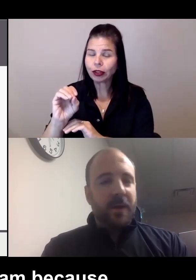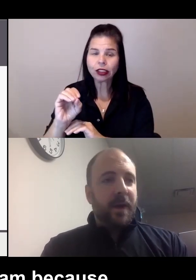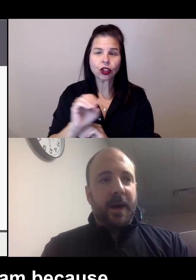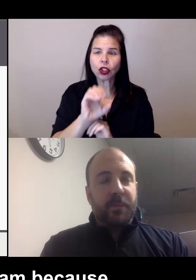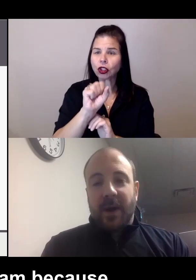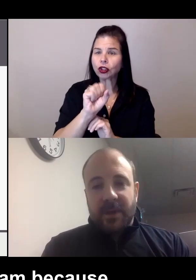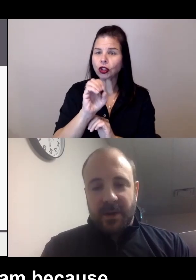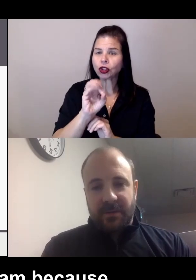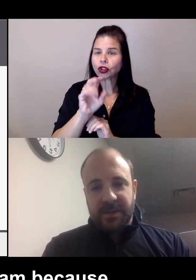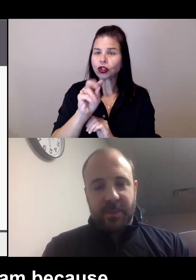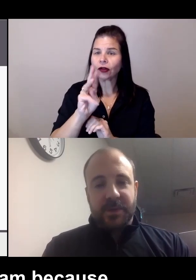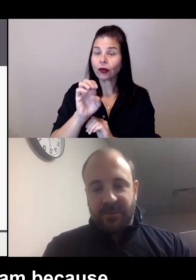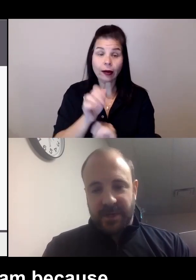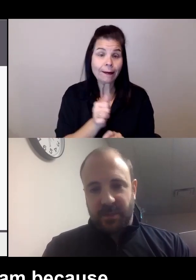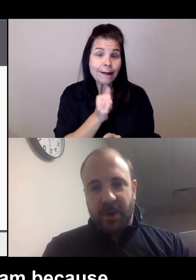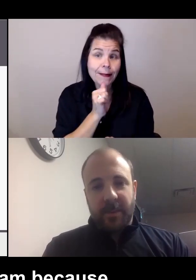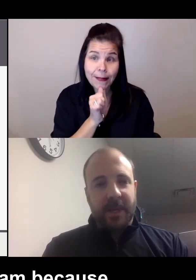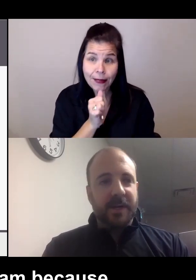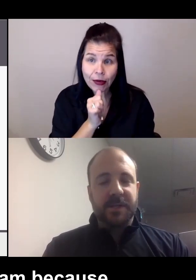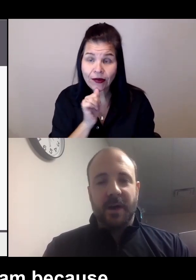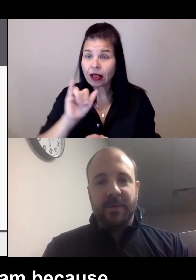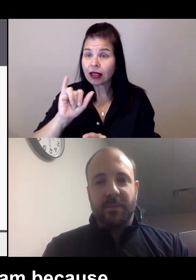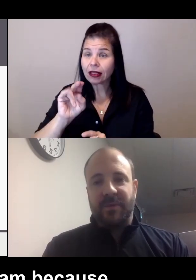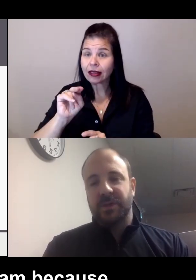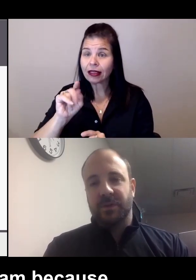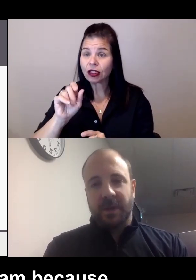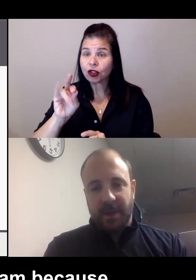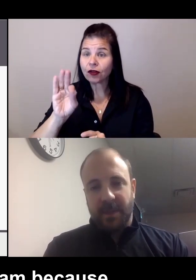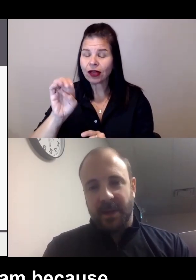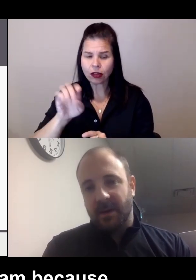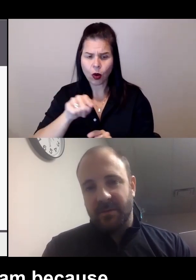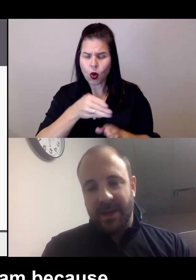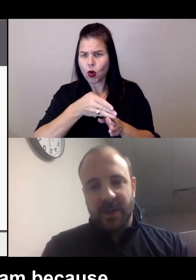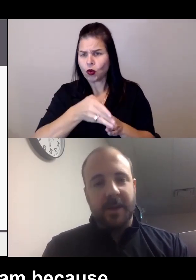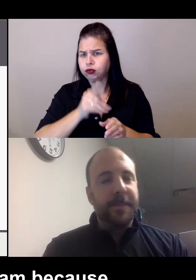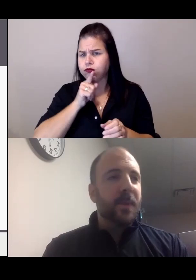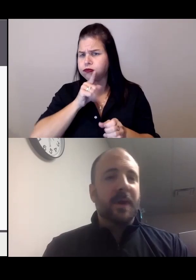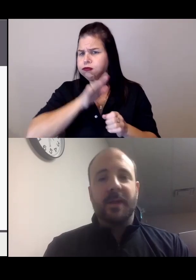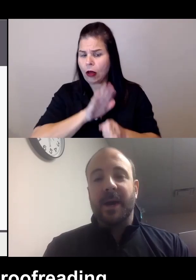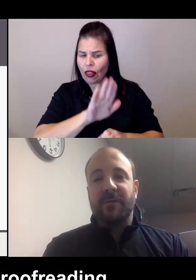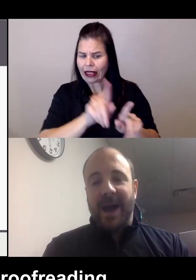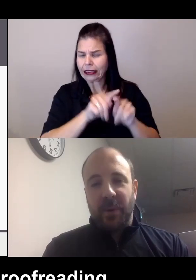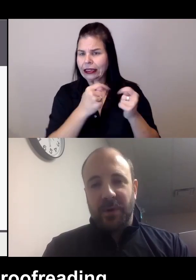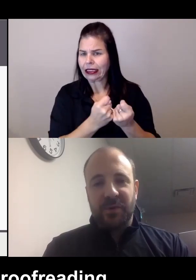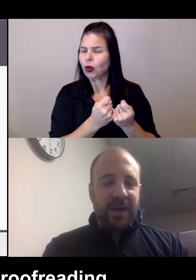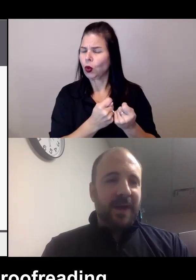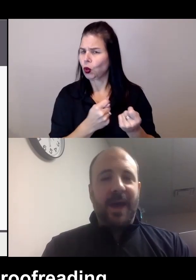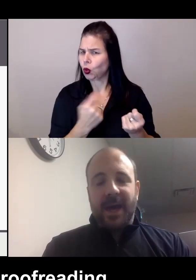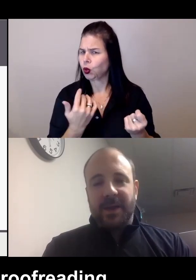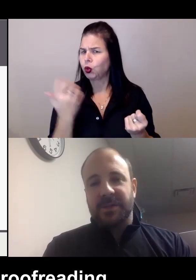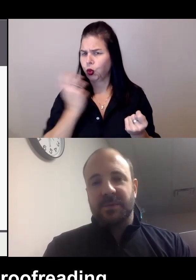company, private interface program, because of the professional commitment of that team. And the amount of